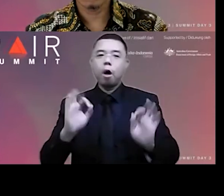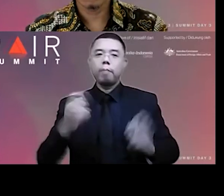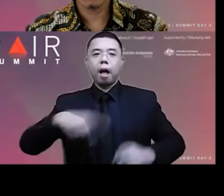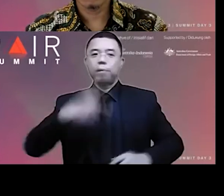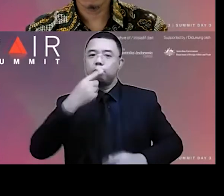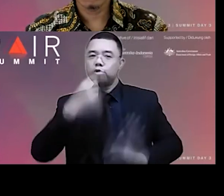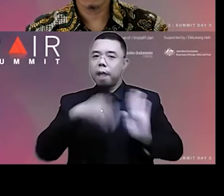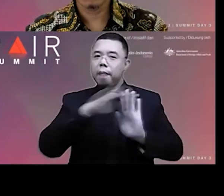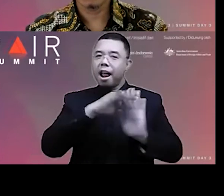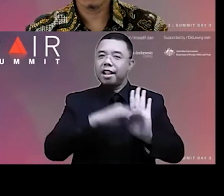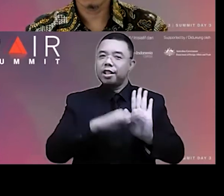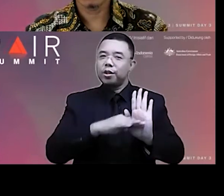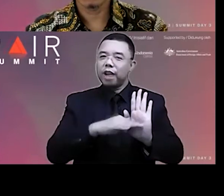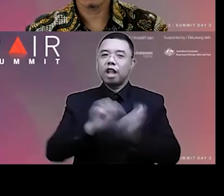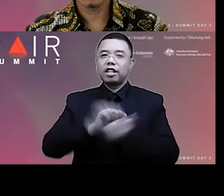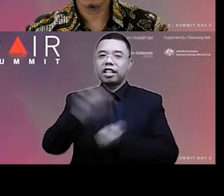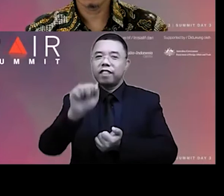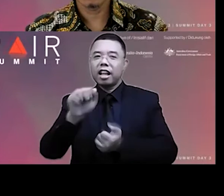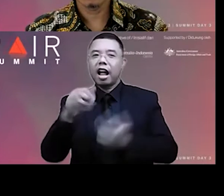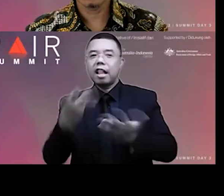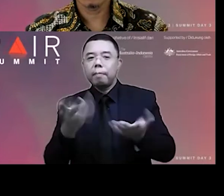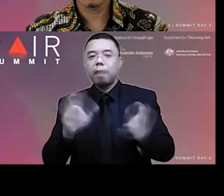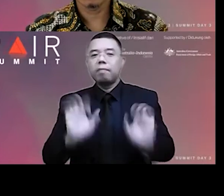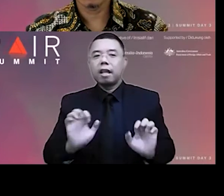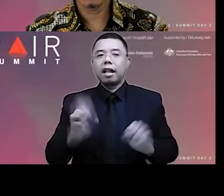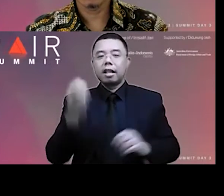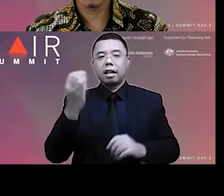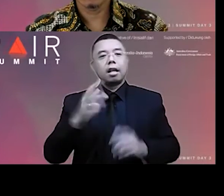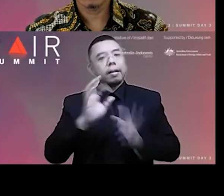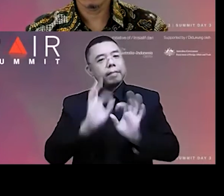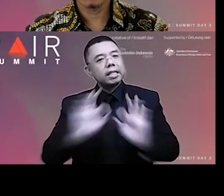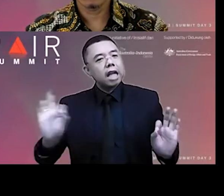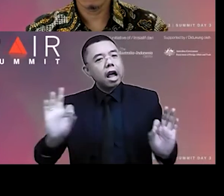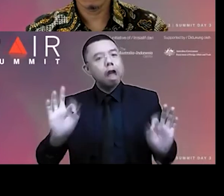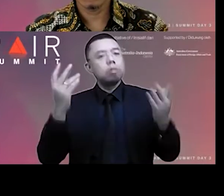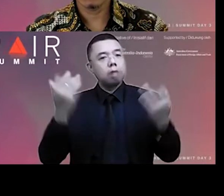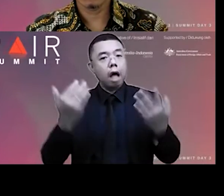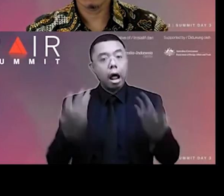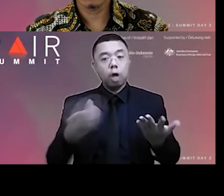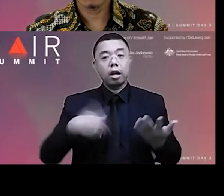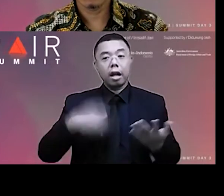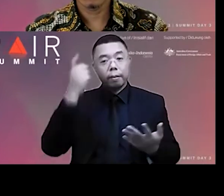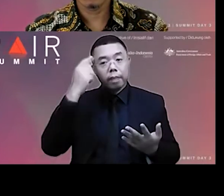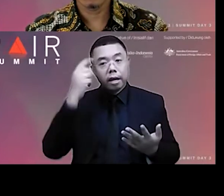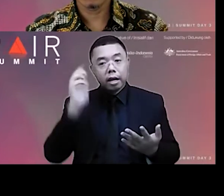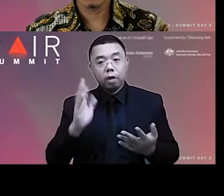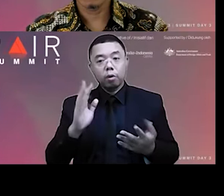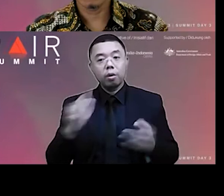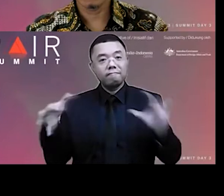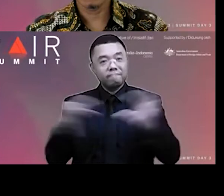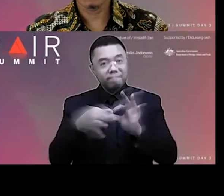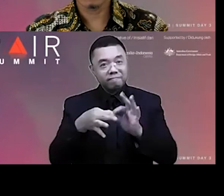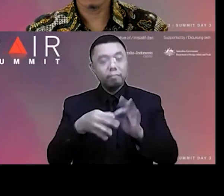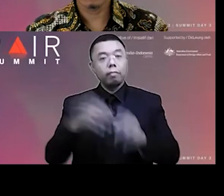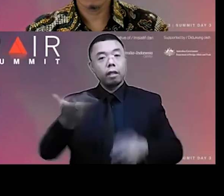level, etc. We feel that keeping the contacts with the customer is important. But in this current moment, everything you can